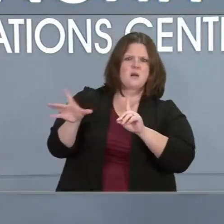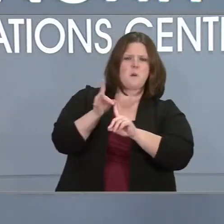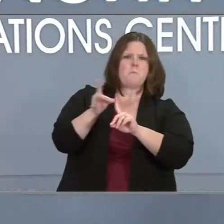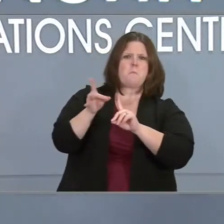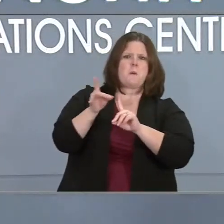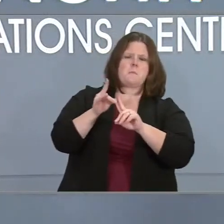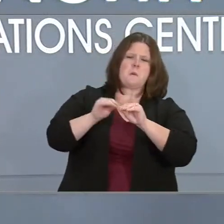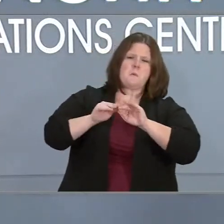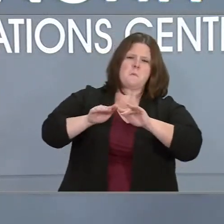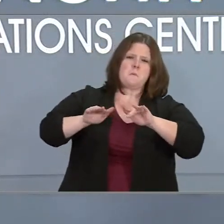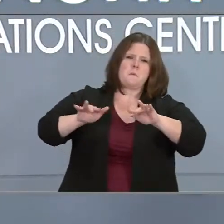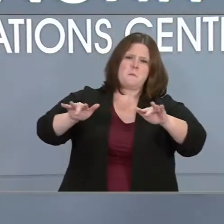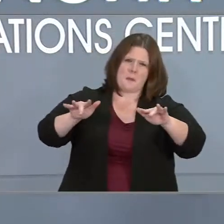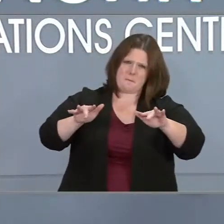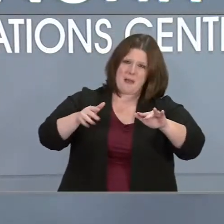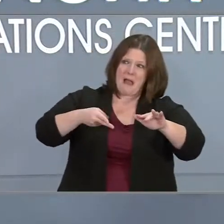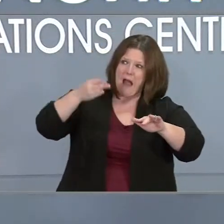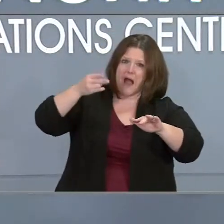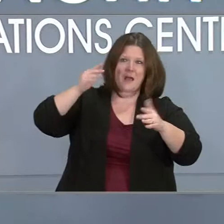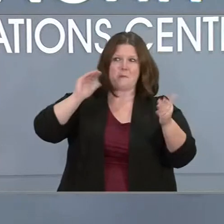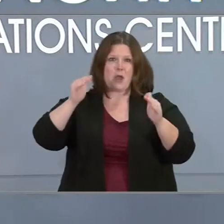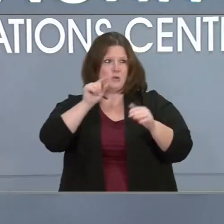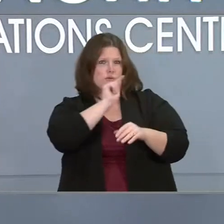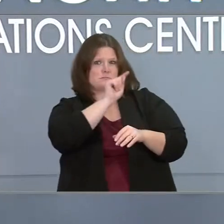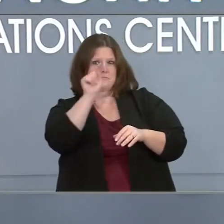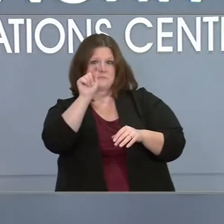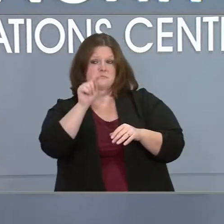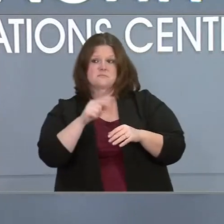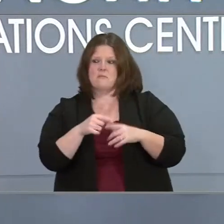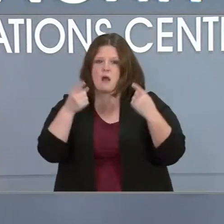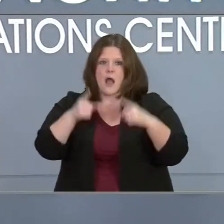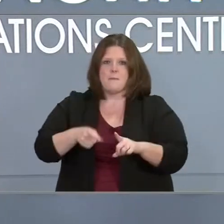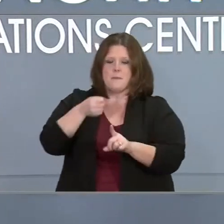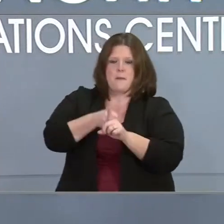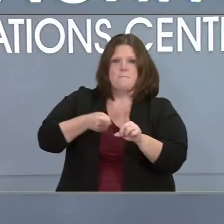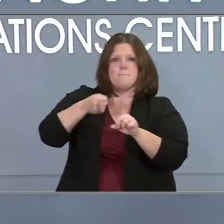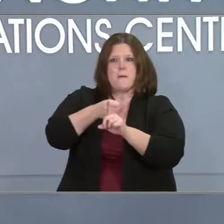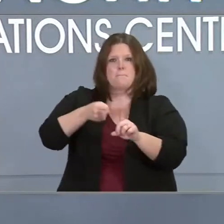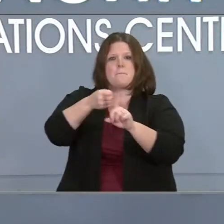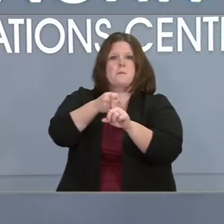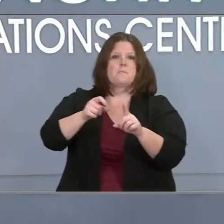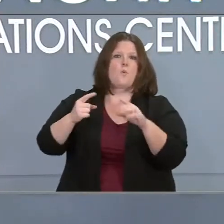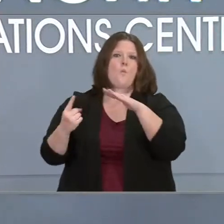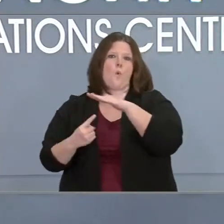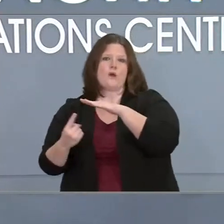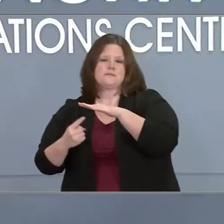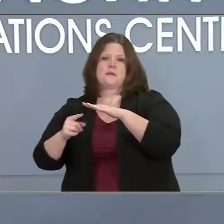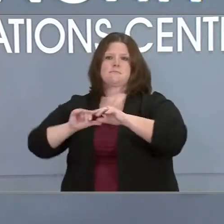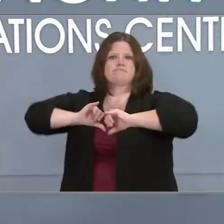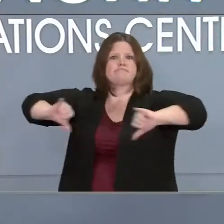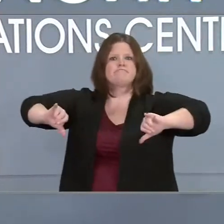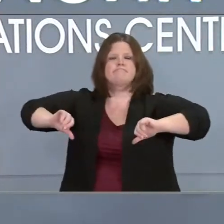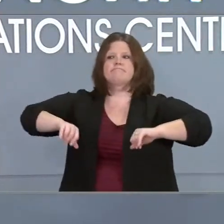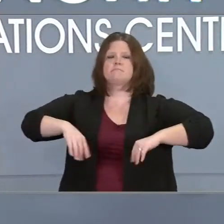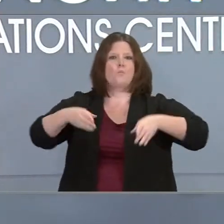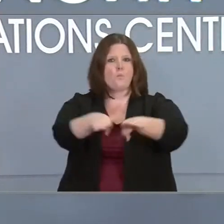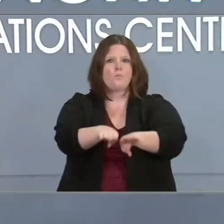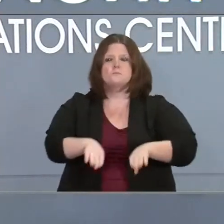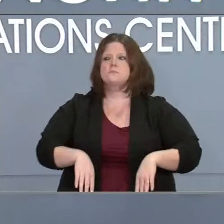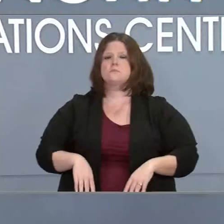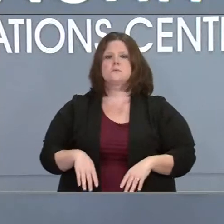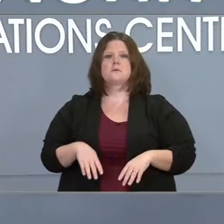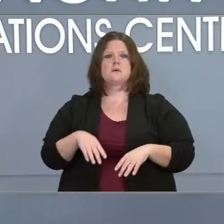of the virus and more quarantining occurs, and therefore children are not in school